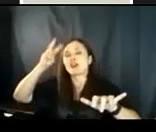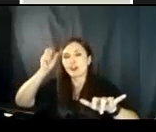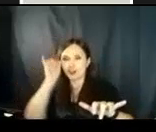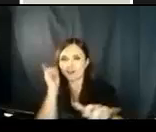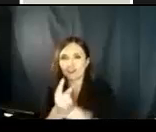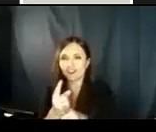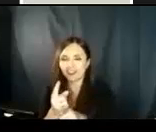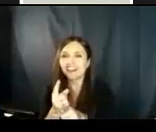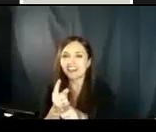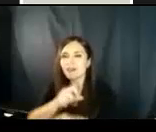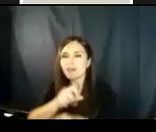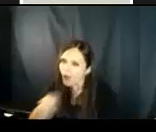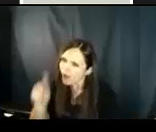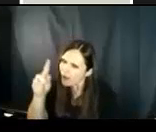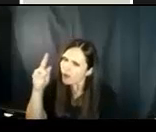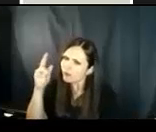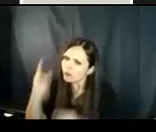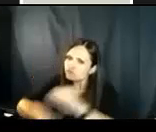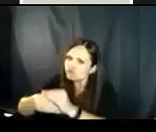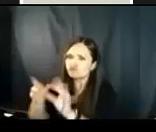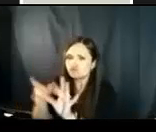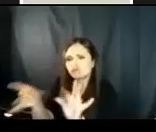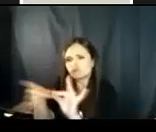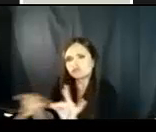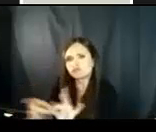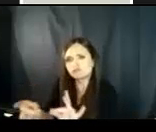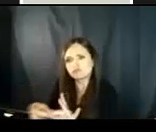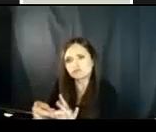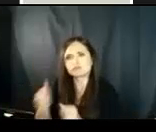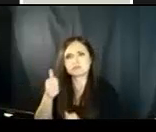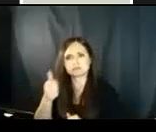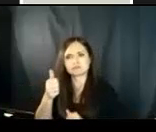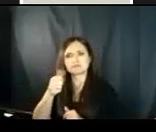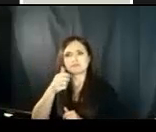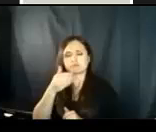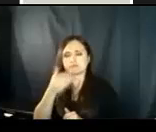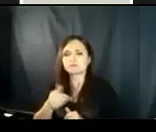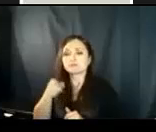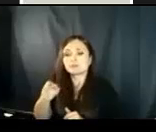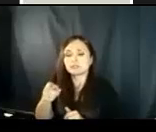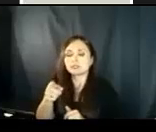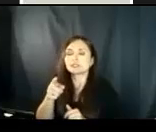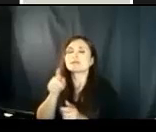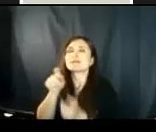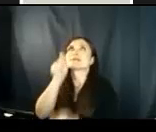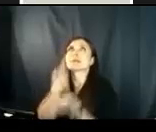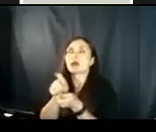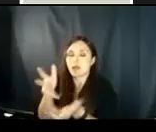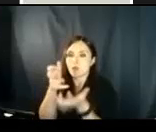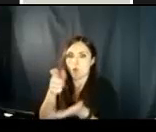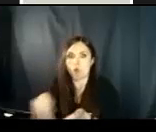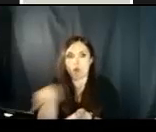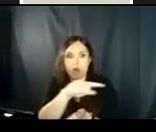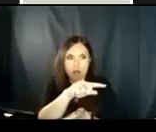there. But I love that you guys are adding these comments and adding to this conversation, because this is exactly what I wanted you to